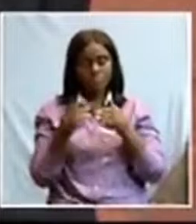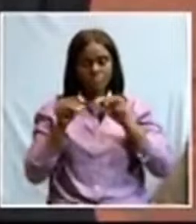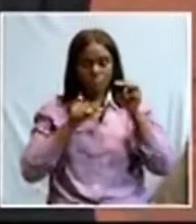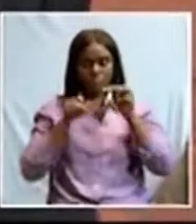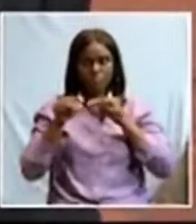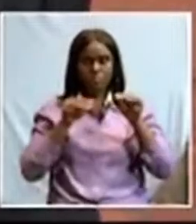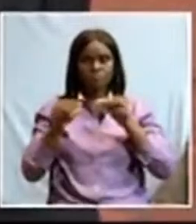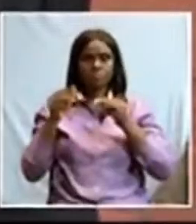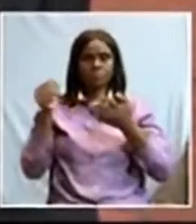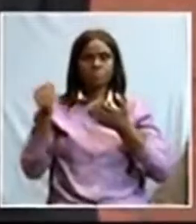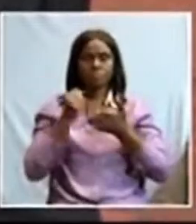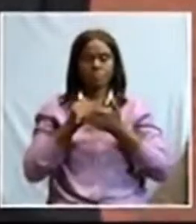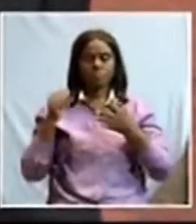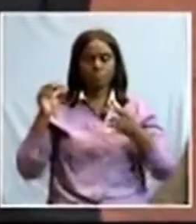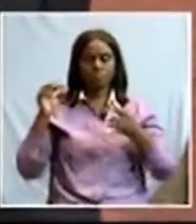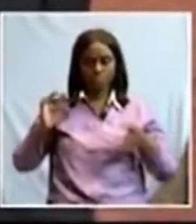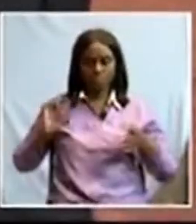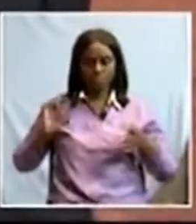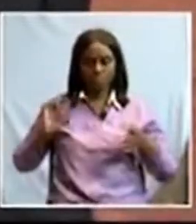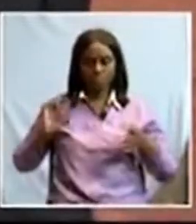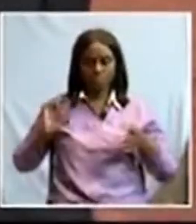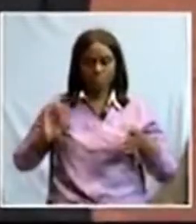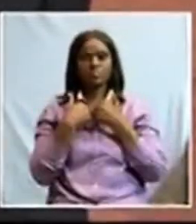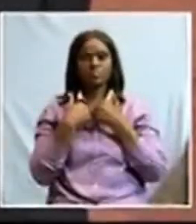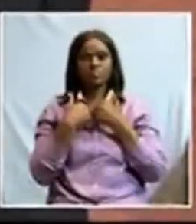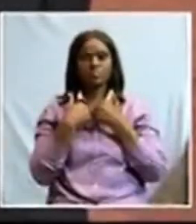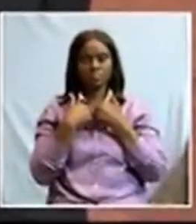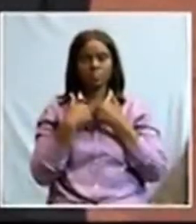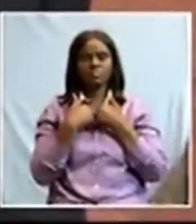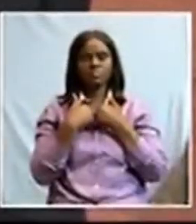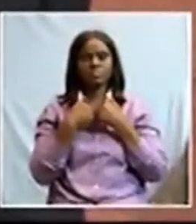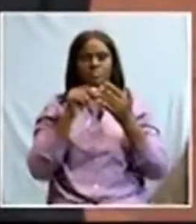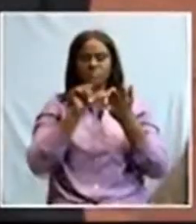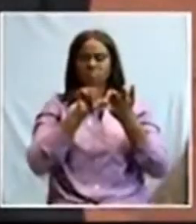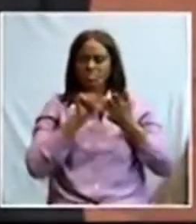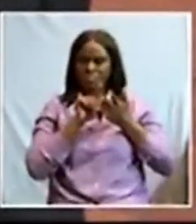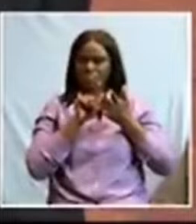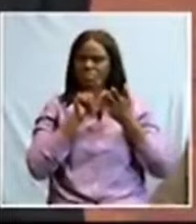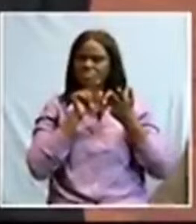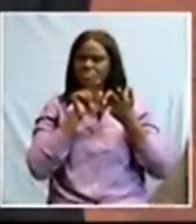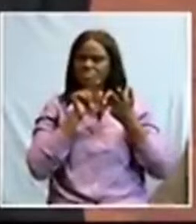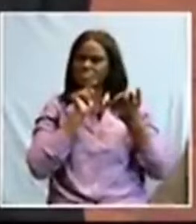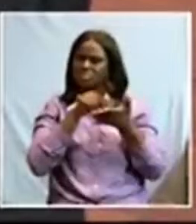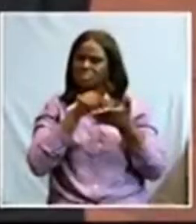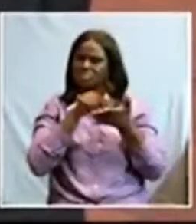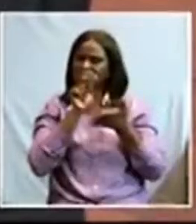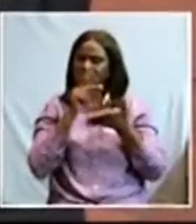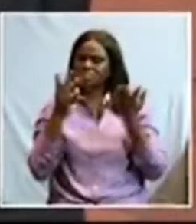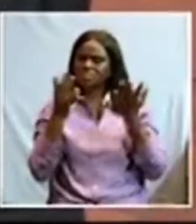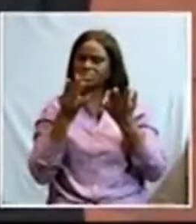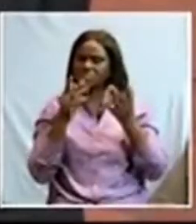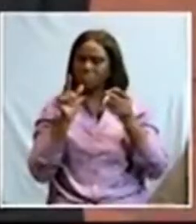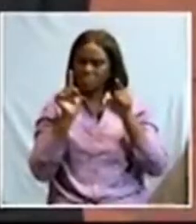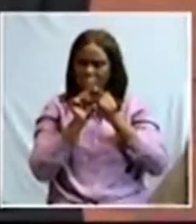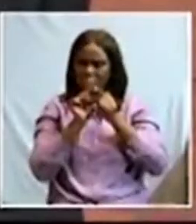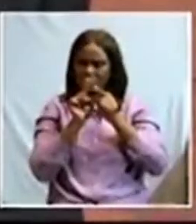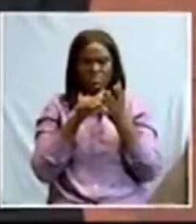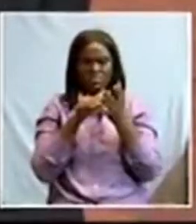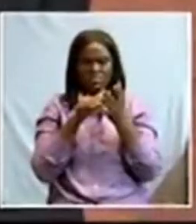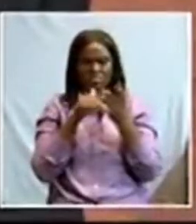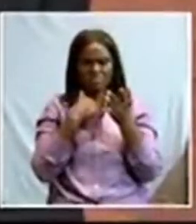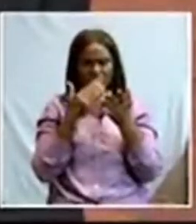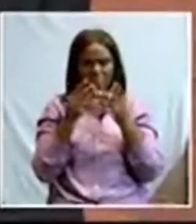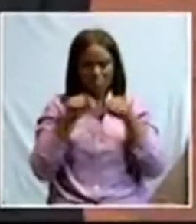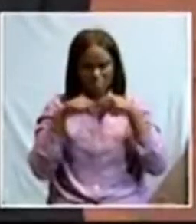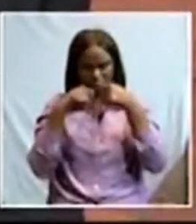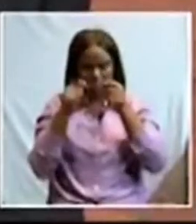engaged the beneficiaries that have defaulted during the monitoring and subsequently